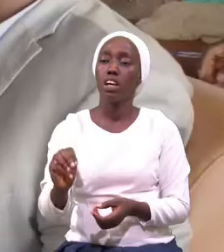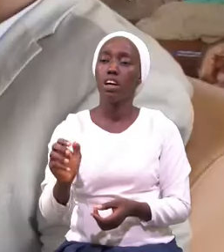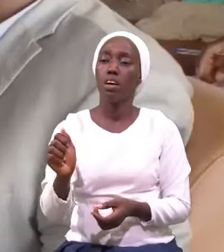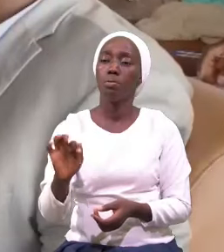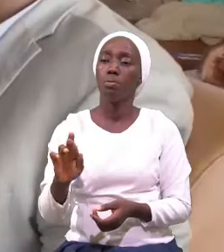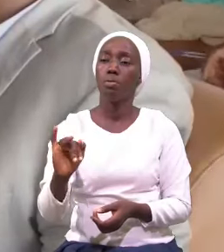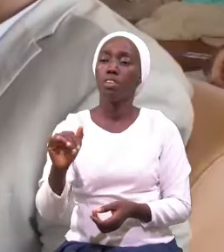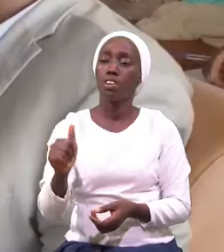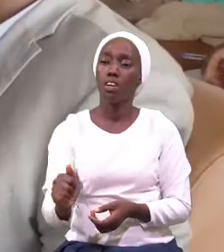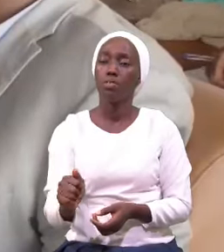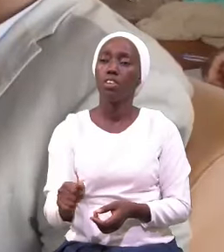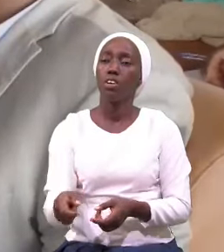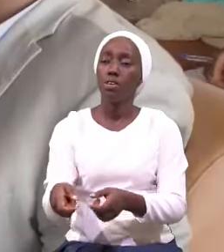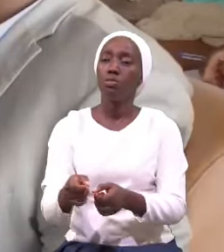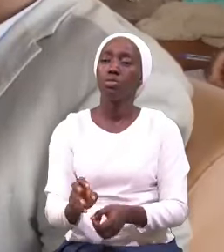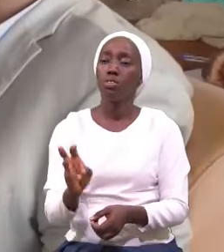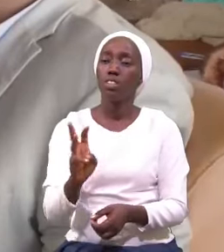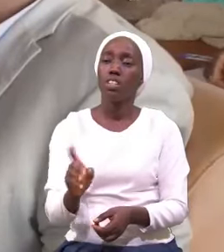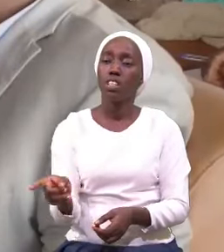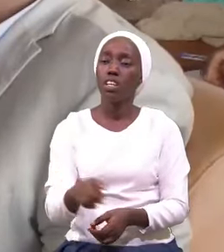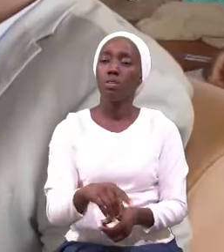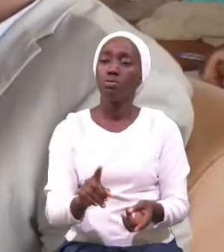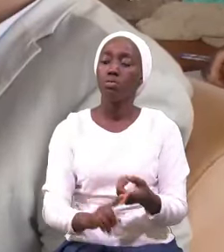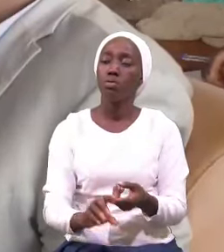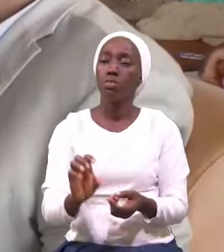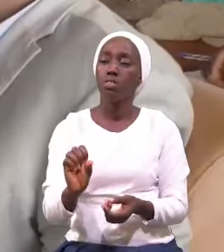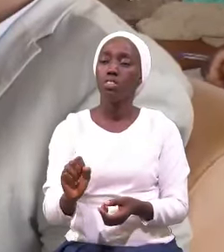persecution drove them to Samaria.